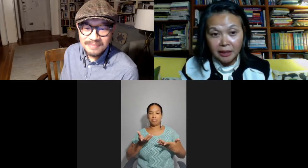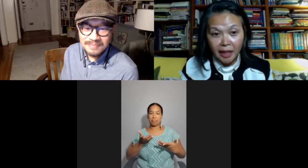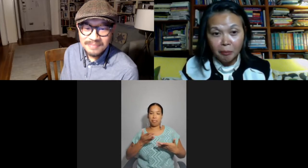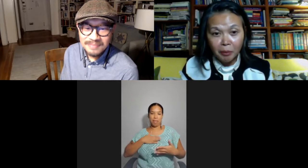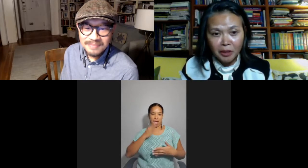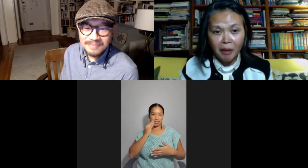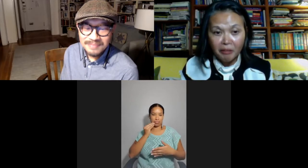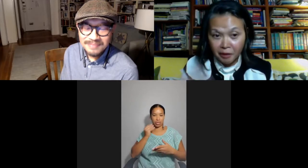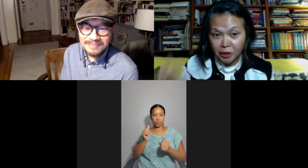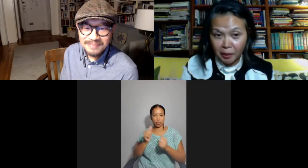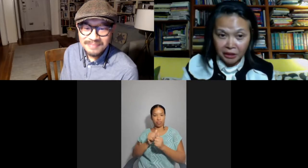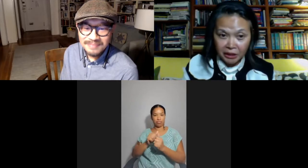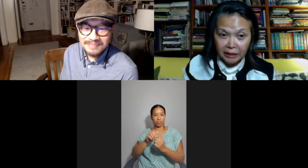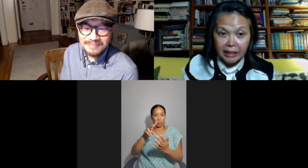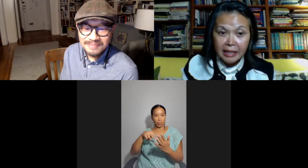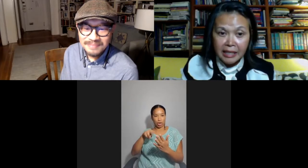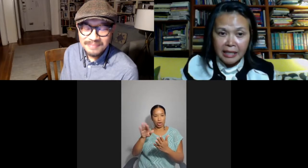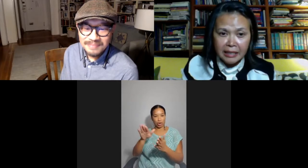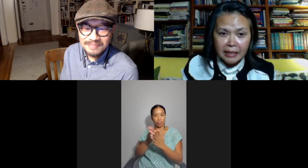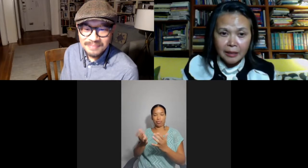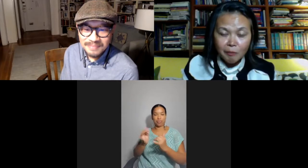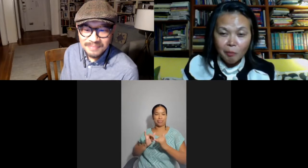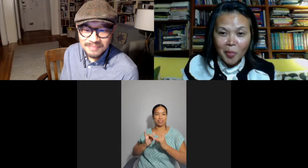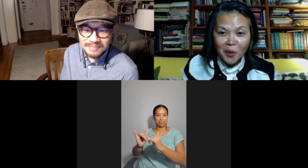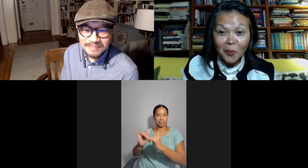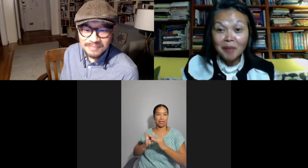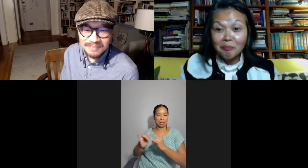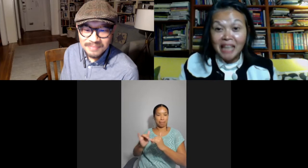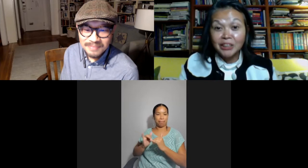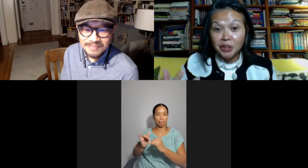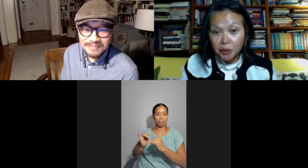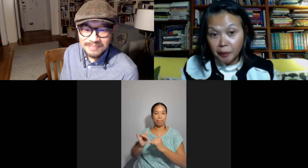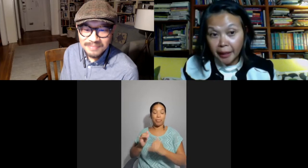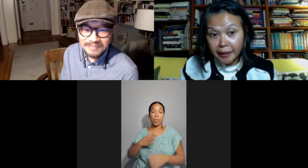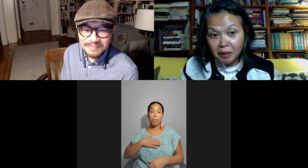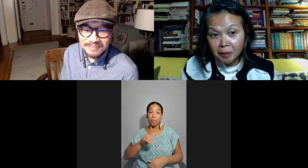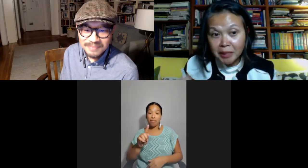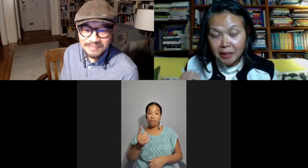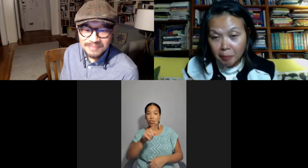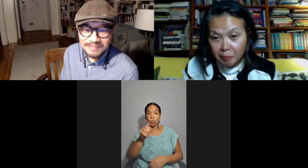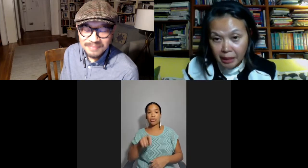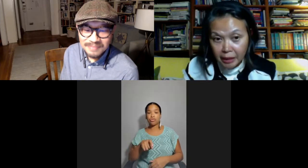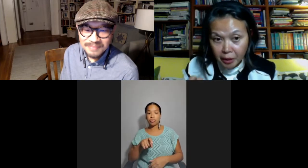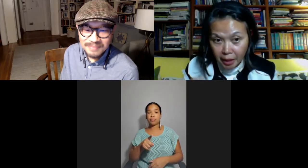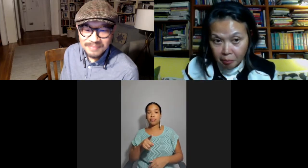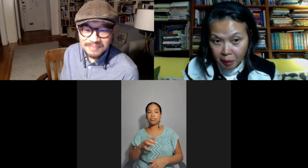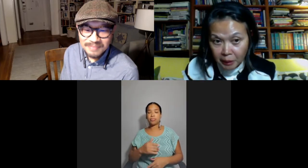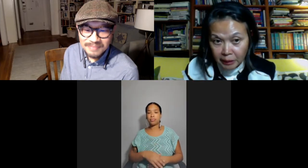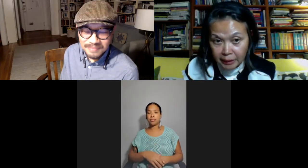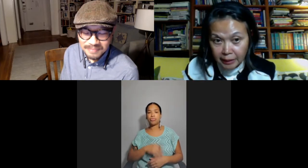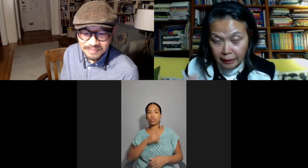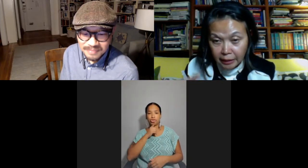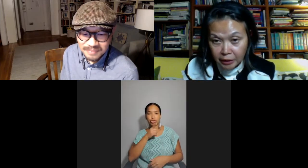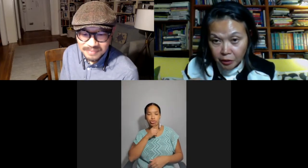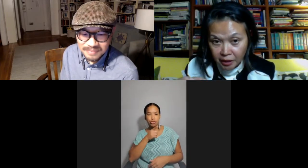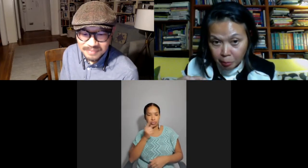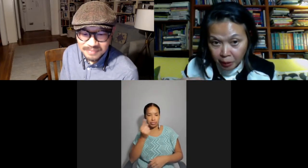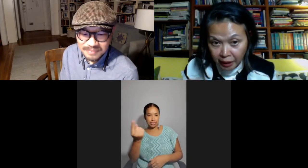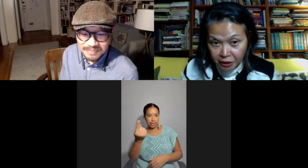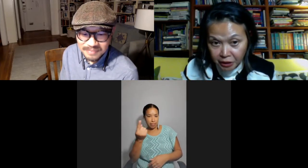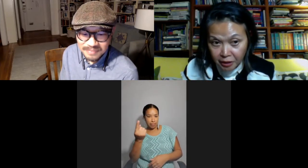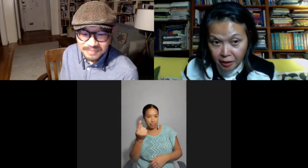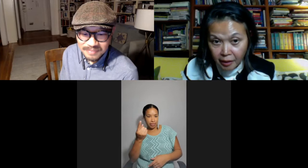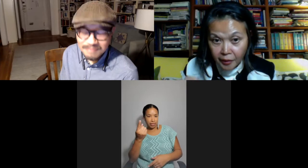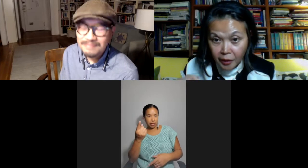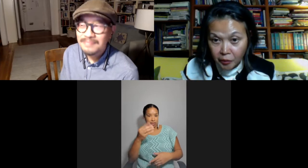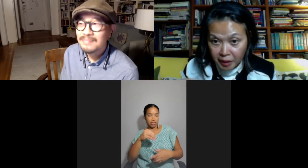Dear Cyborg. So my first question is, what makes you write? There must be something in your impulses that leads to this